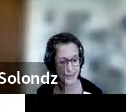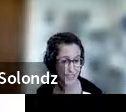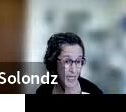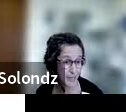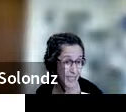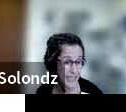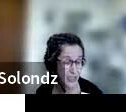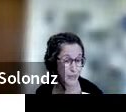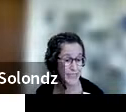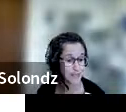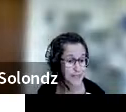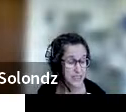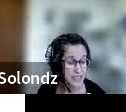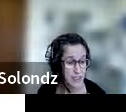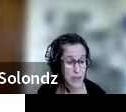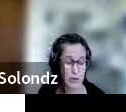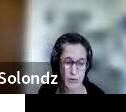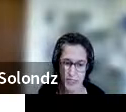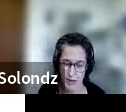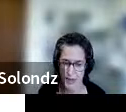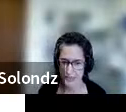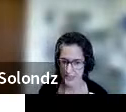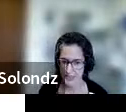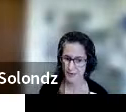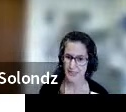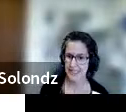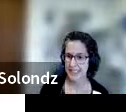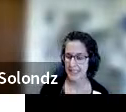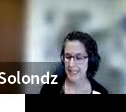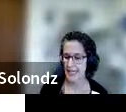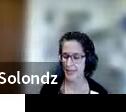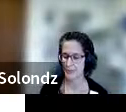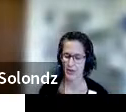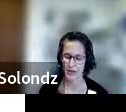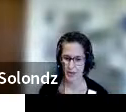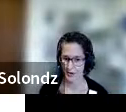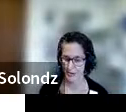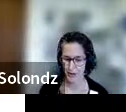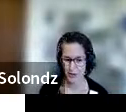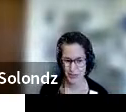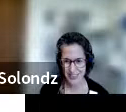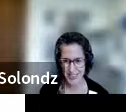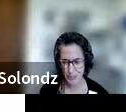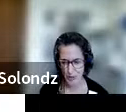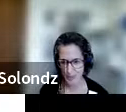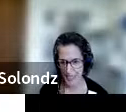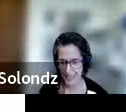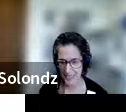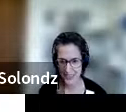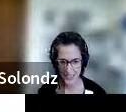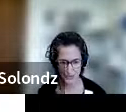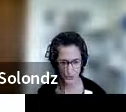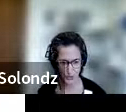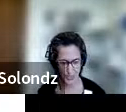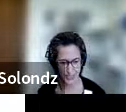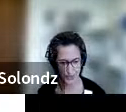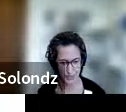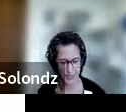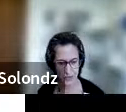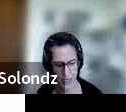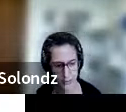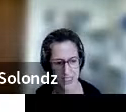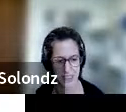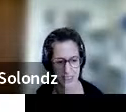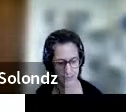management, time management. We talk about safety. We talk about emergency preparedness. Out in